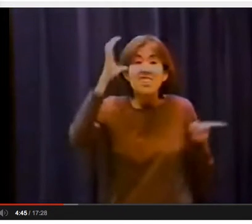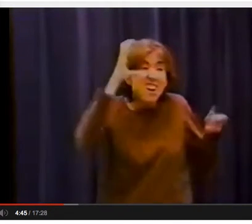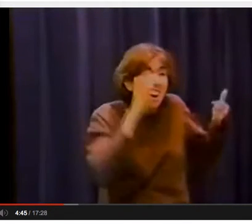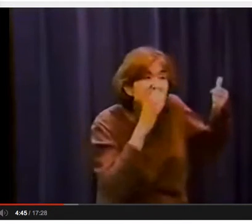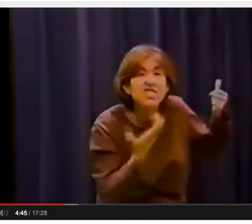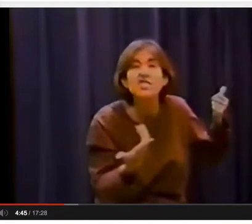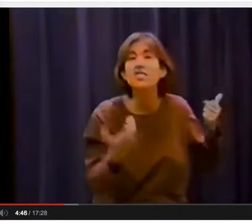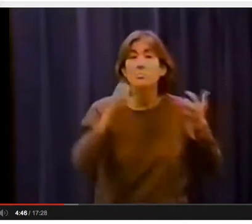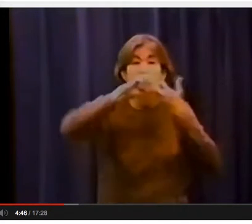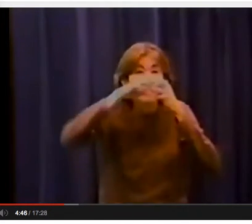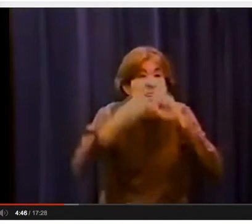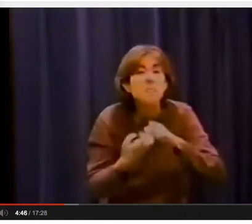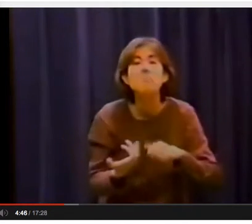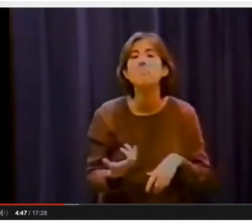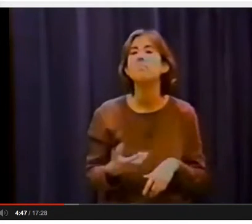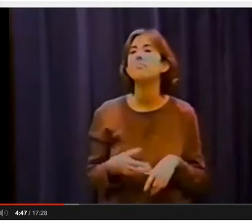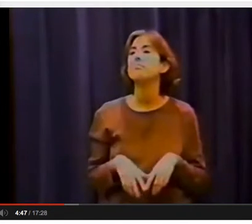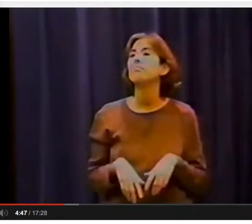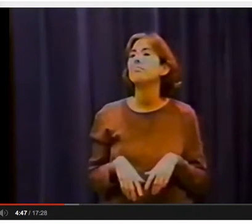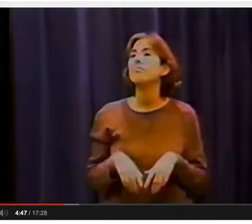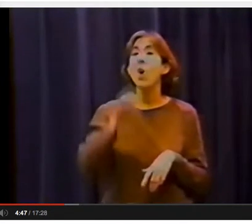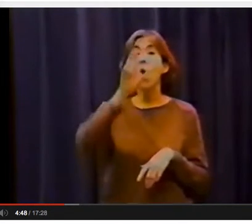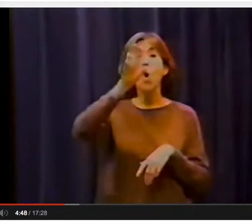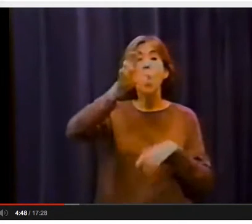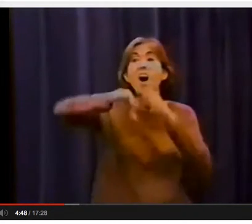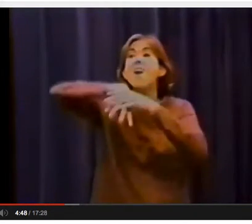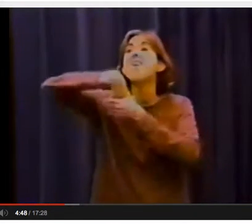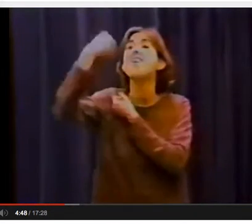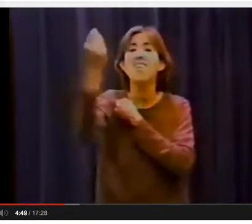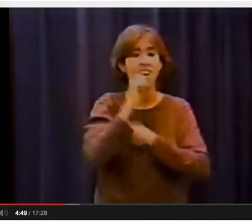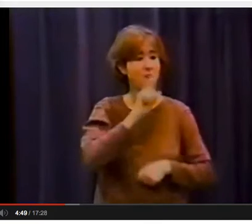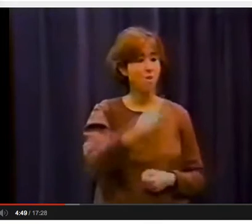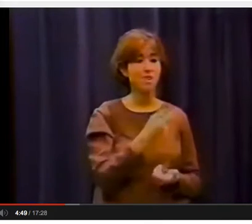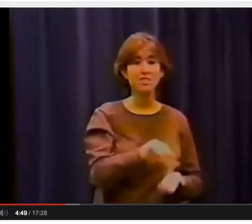whatever. This is where they can let it all out.